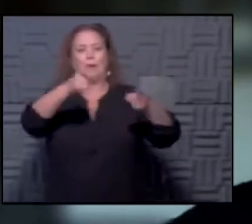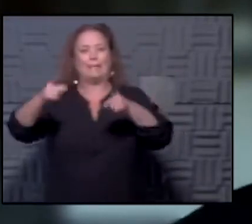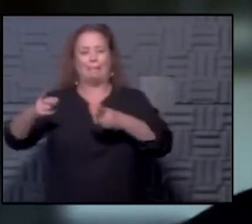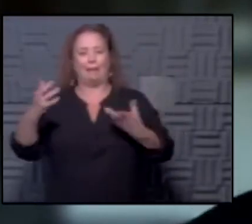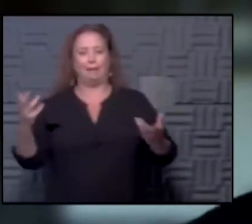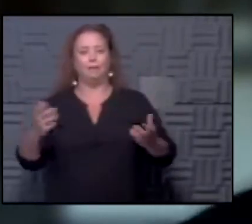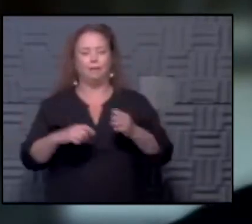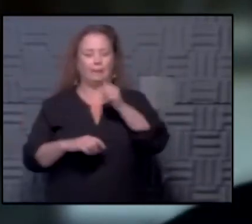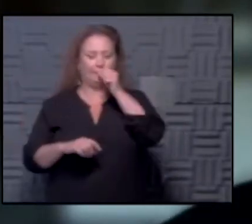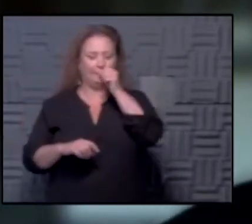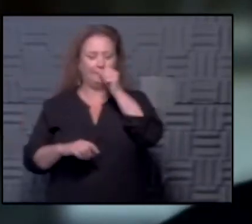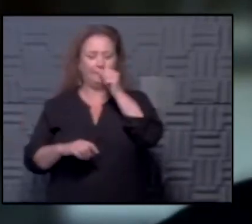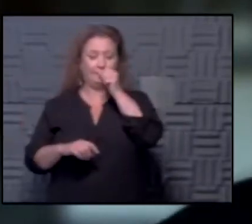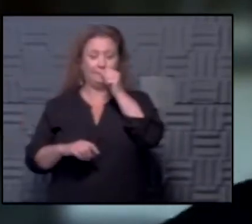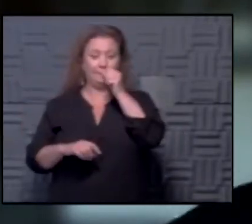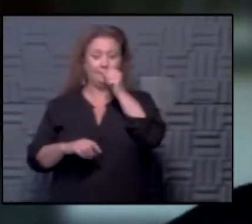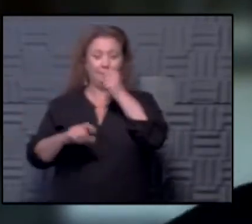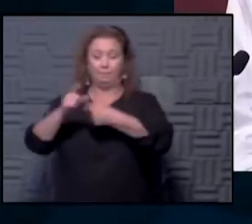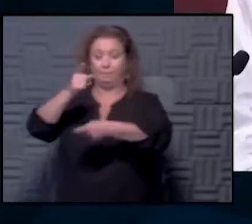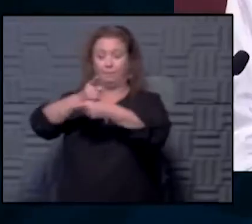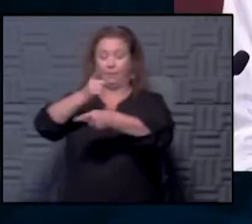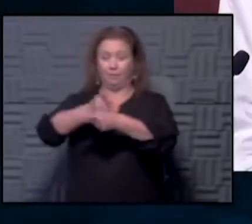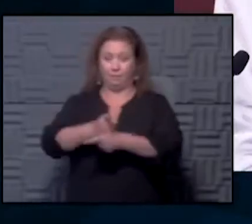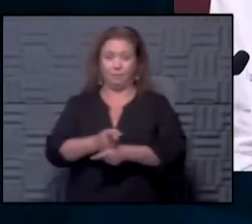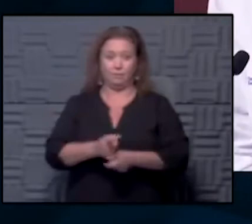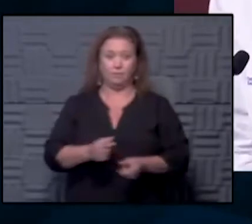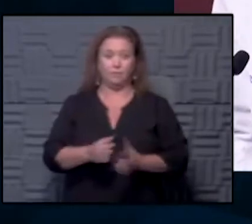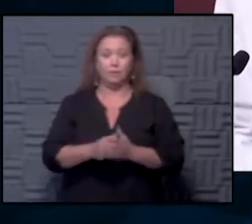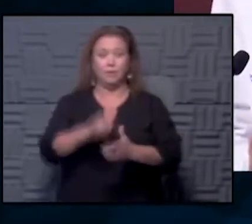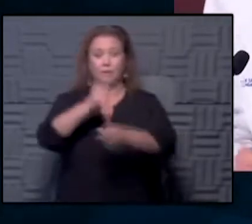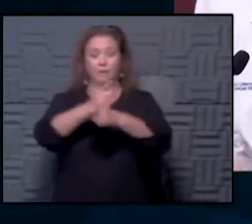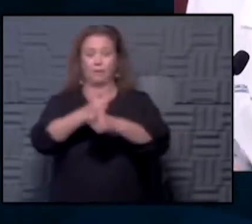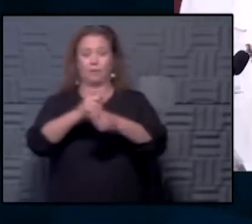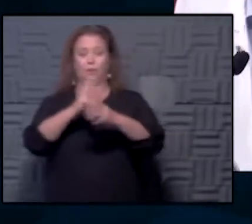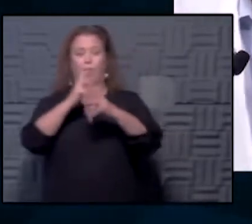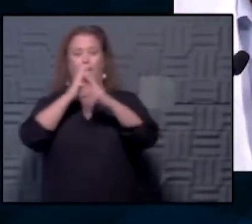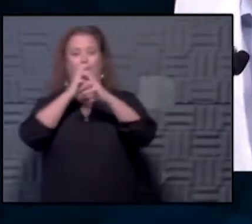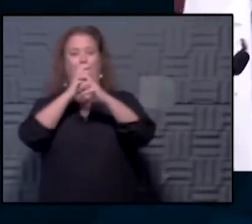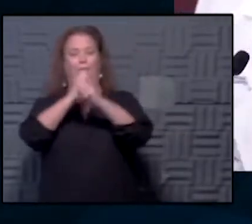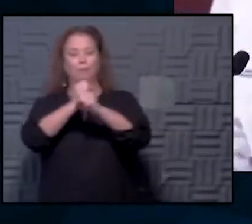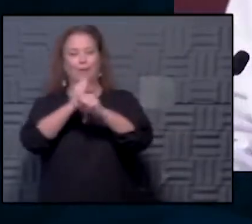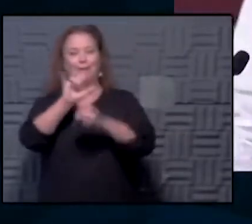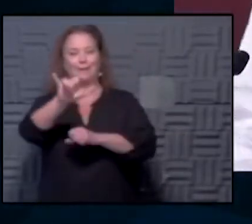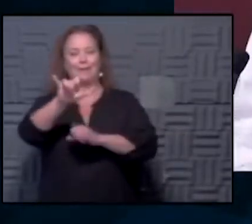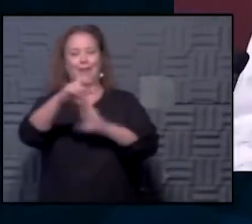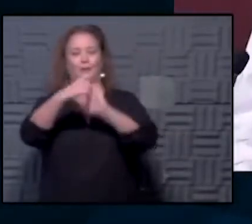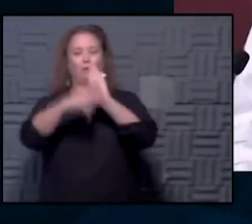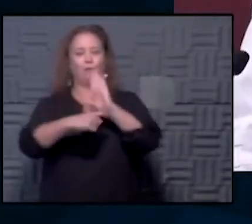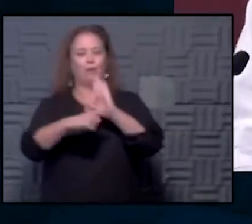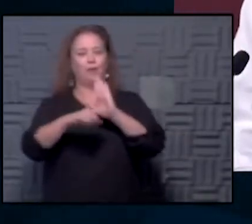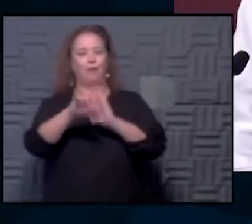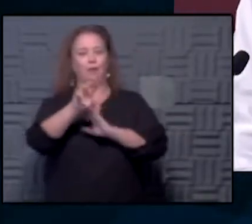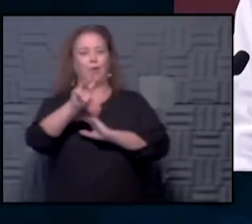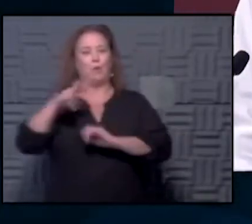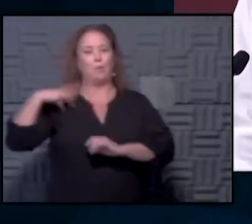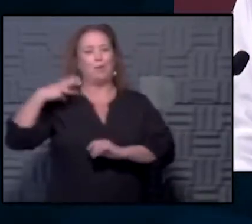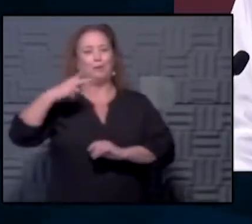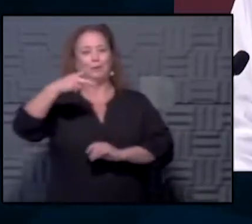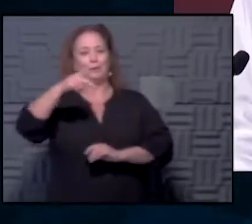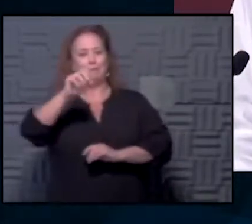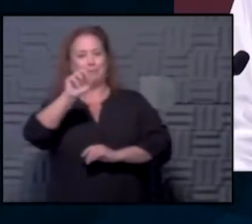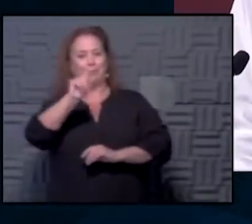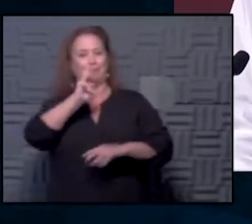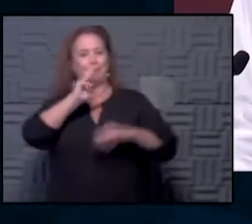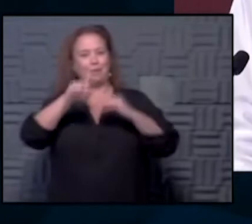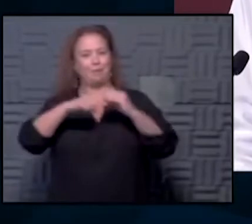there. Yeah, that's exactly right. And I think that's what has attracted so many people to it. I think you were featured in the Washington Post. Is that